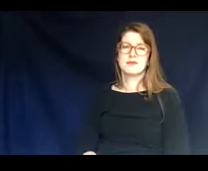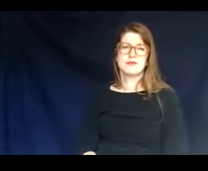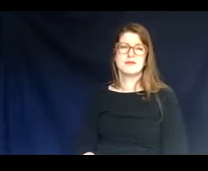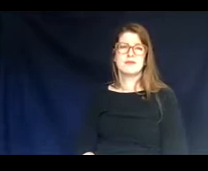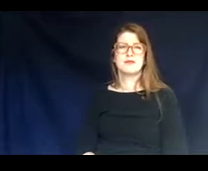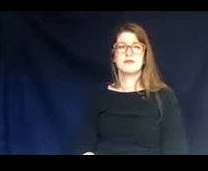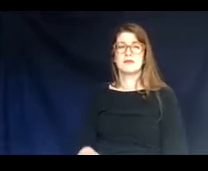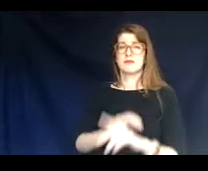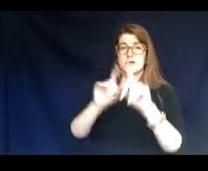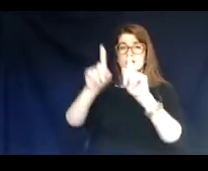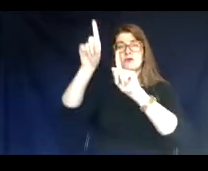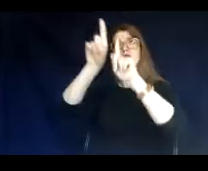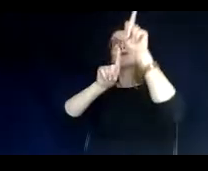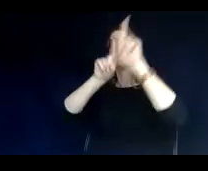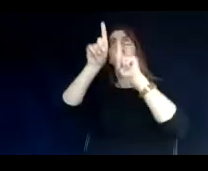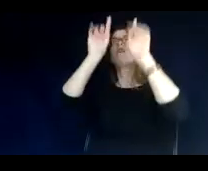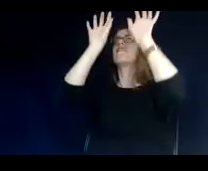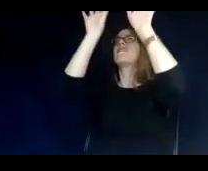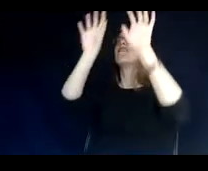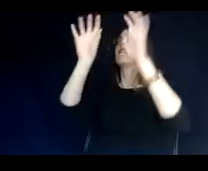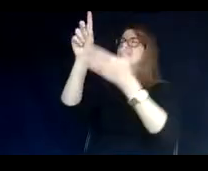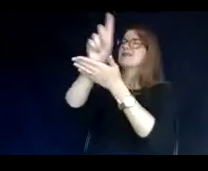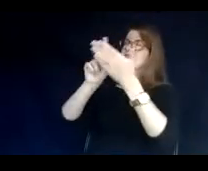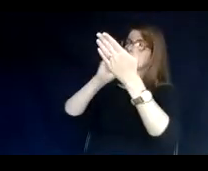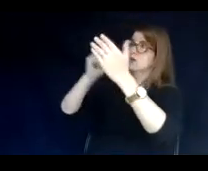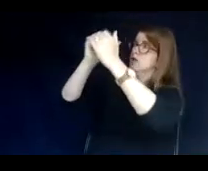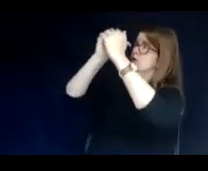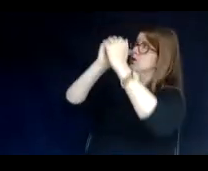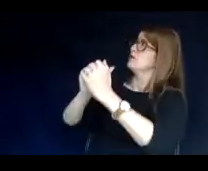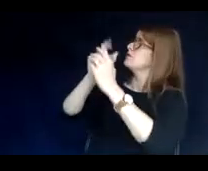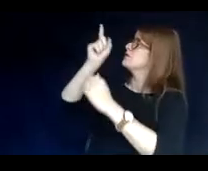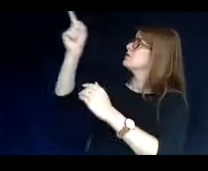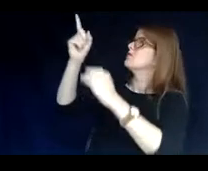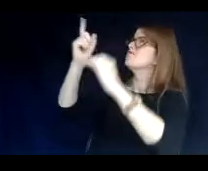the stars were made to worship so well.